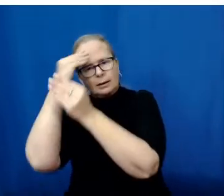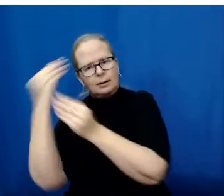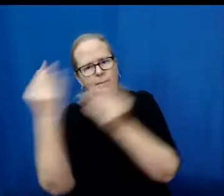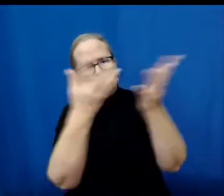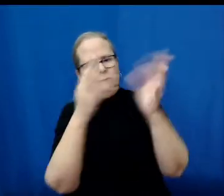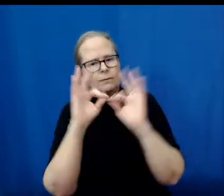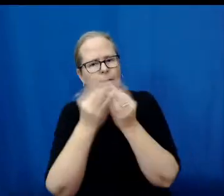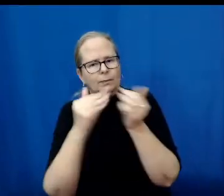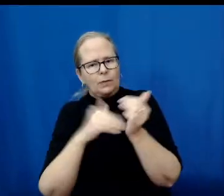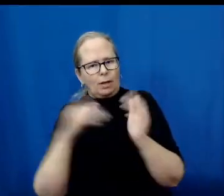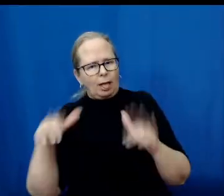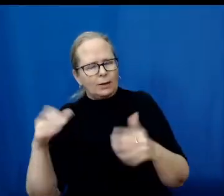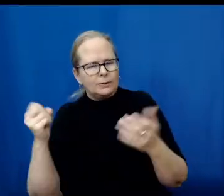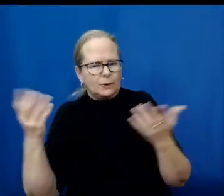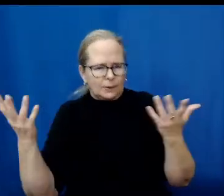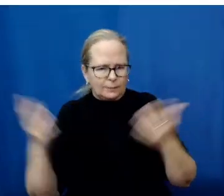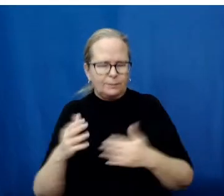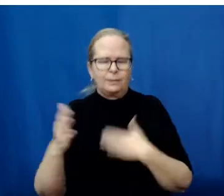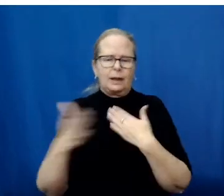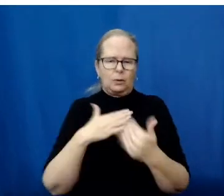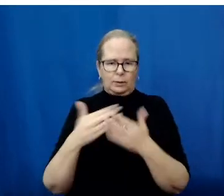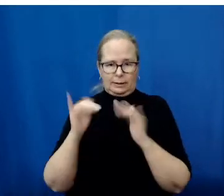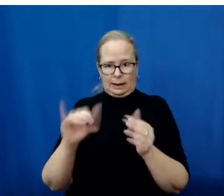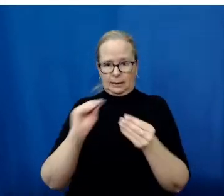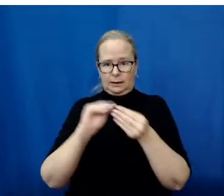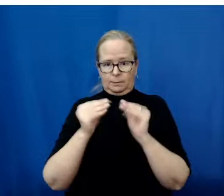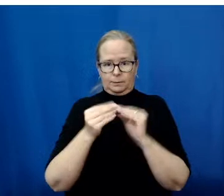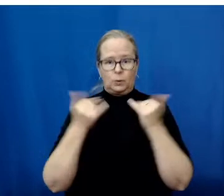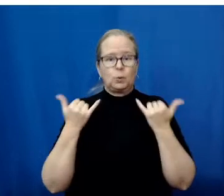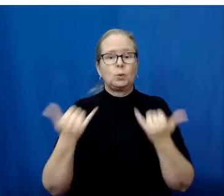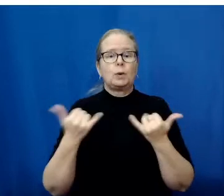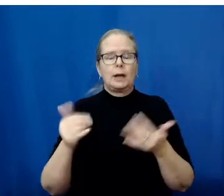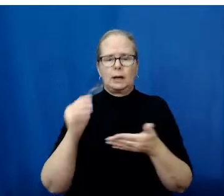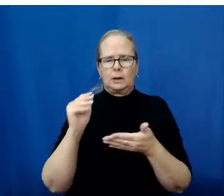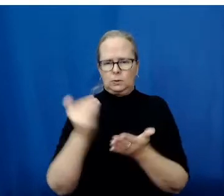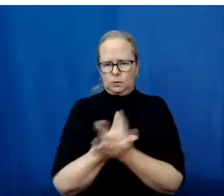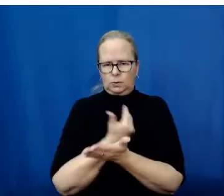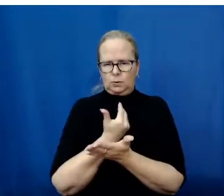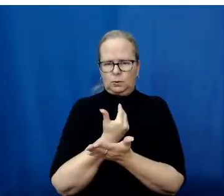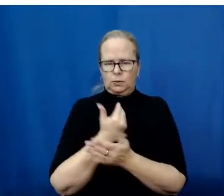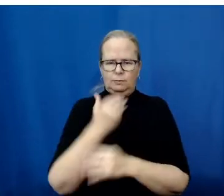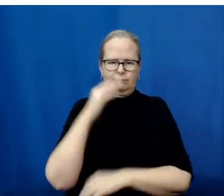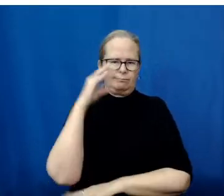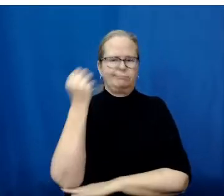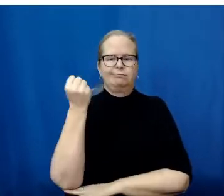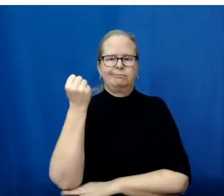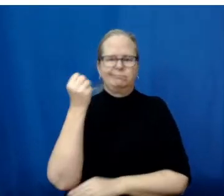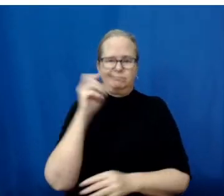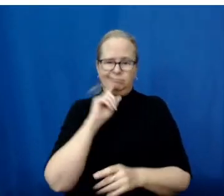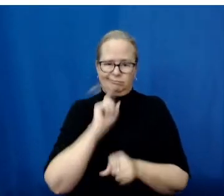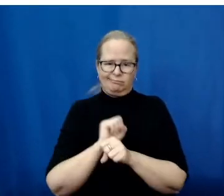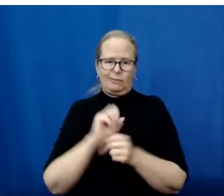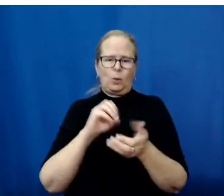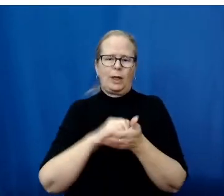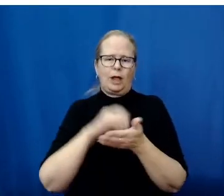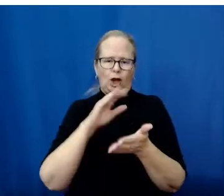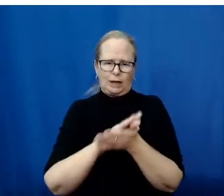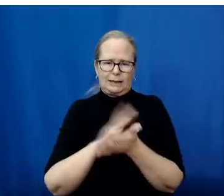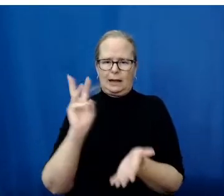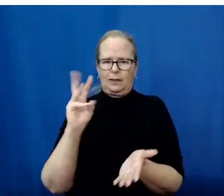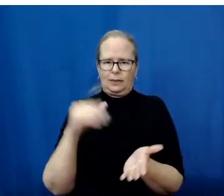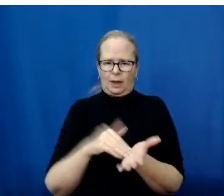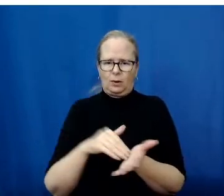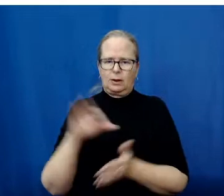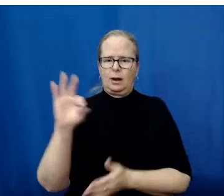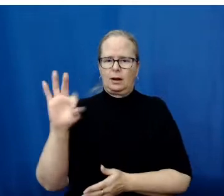6,975 cases. Of 6,975 cases. That's a 47.6% increase over last